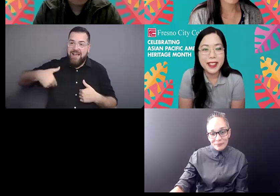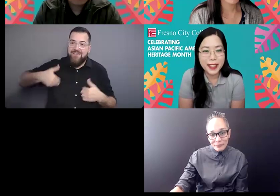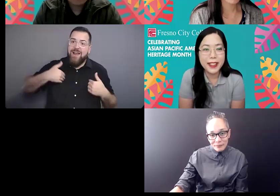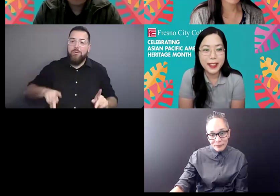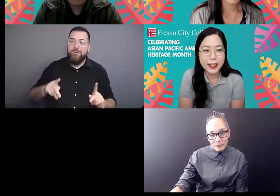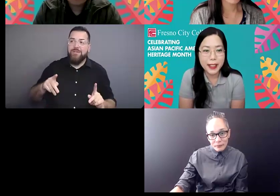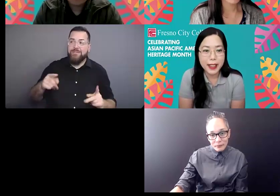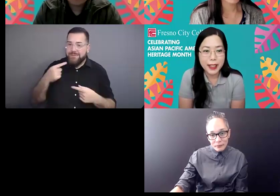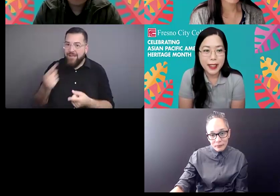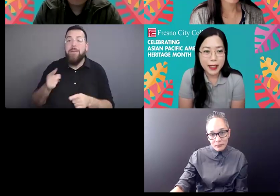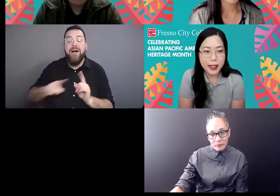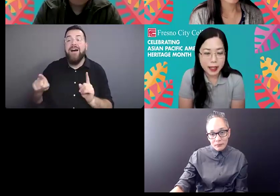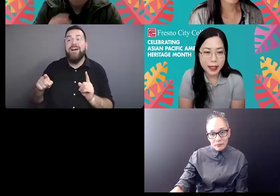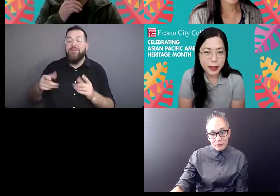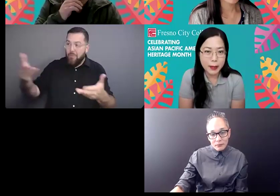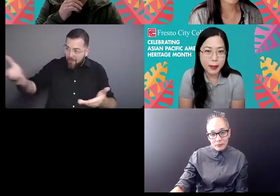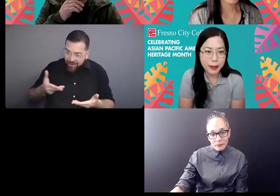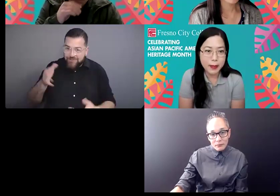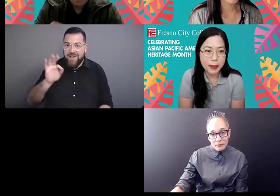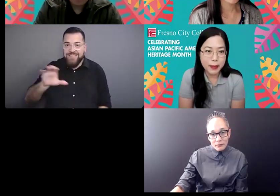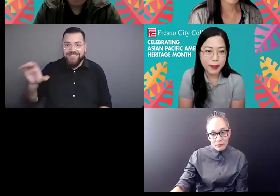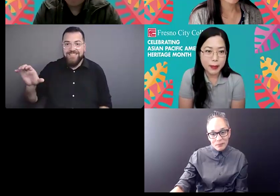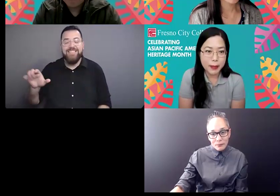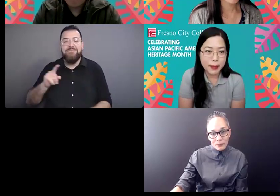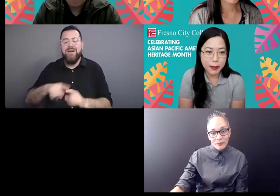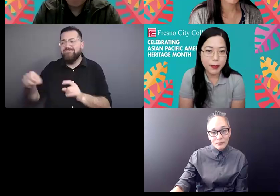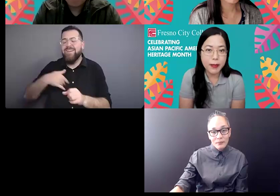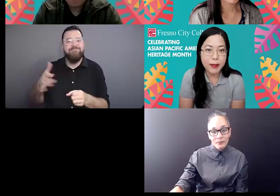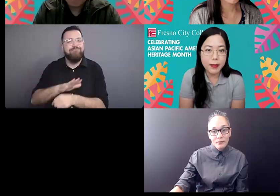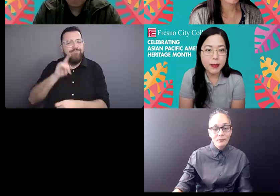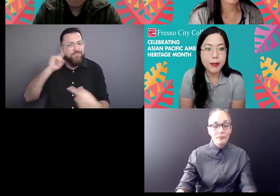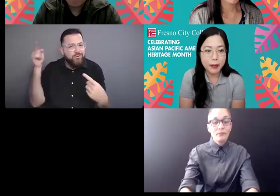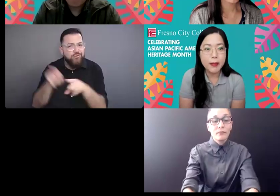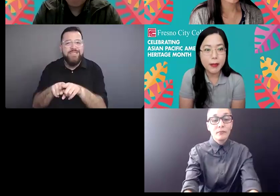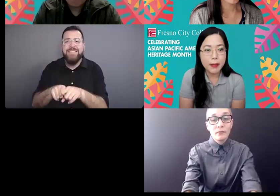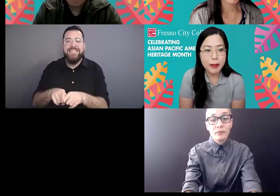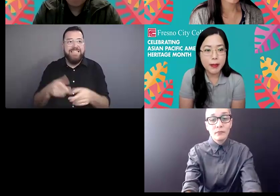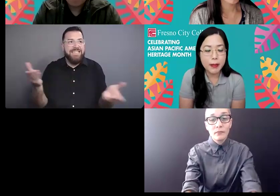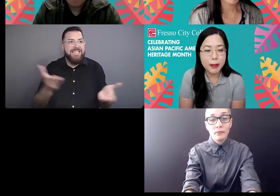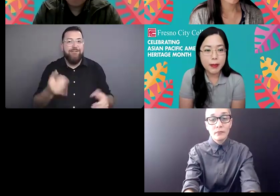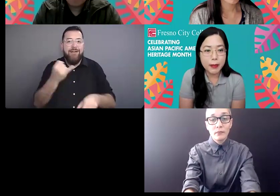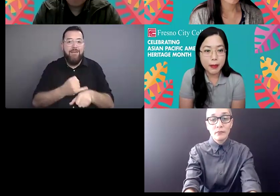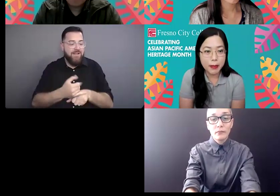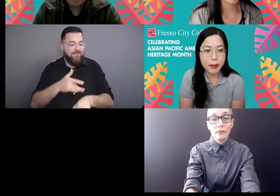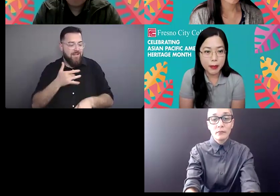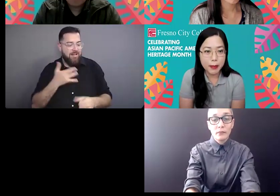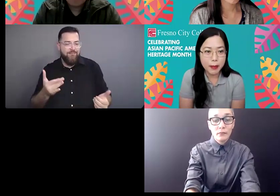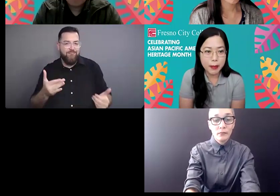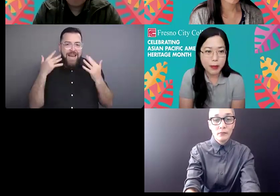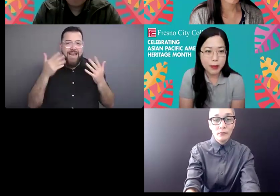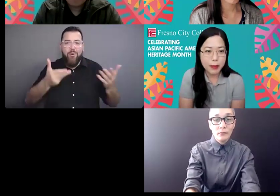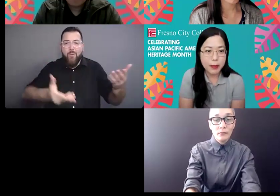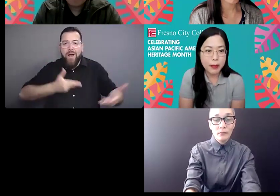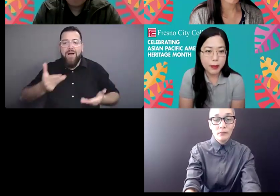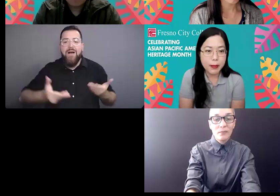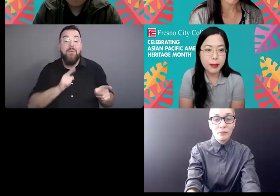second semester, but yeah, I totally agree with you with your sentiment of feeling welcomed, and actually having the Asian American